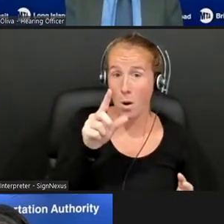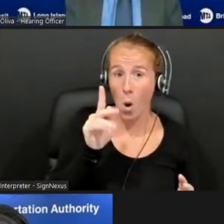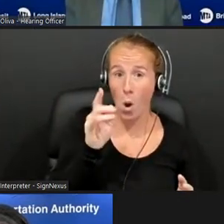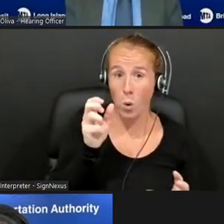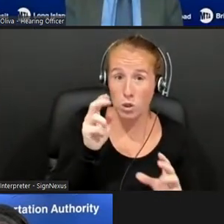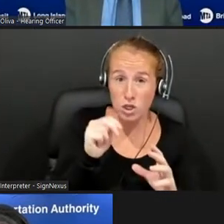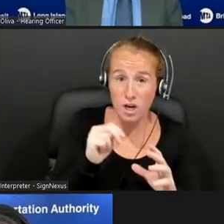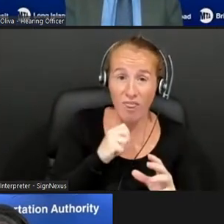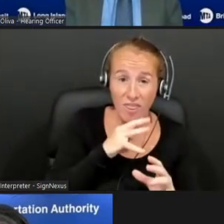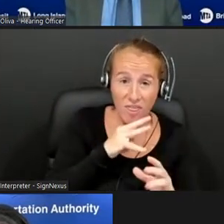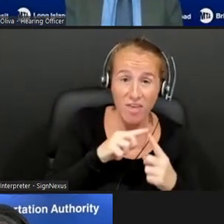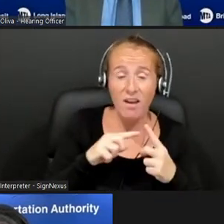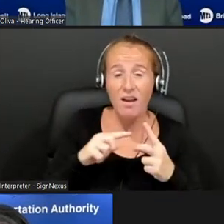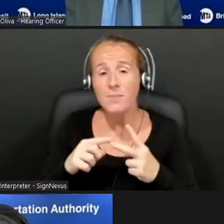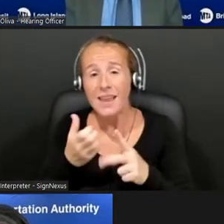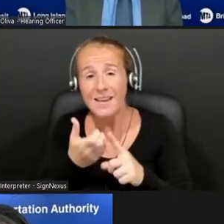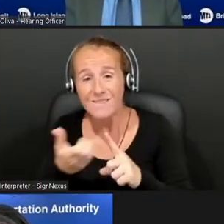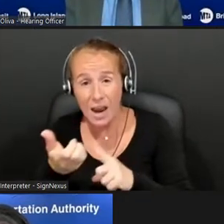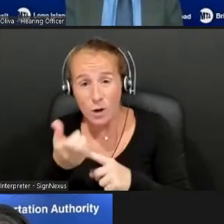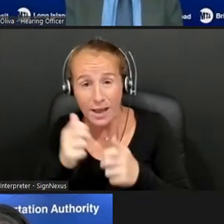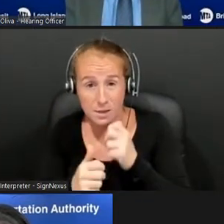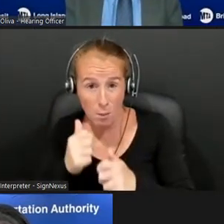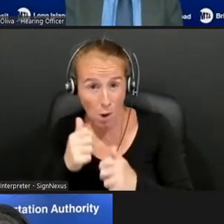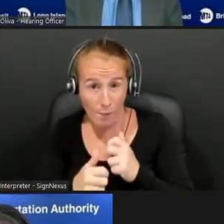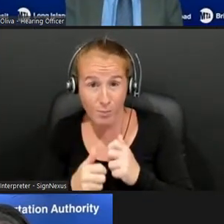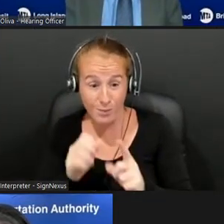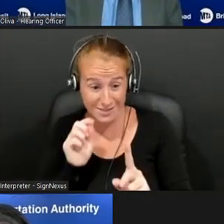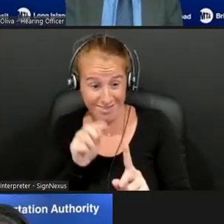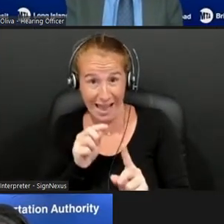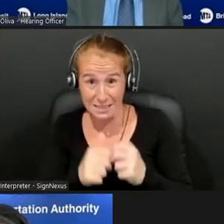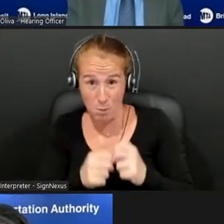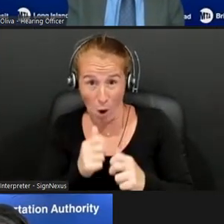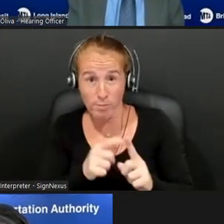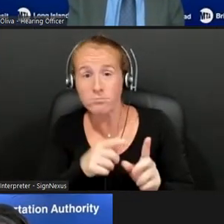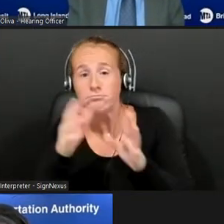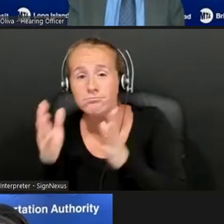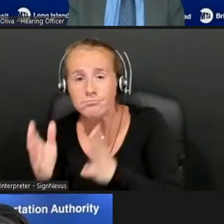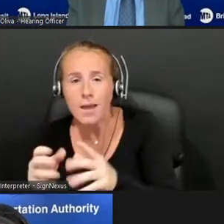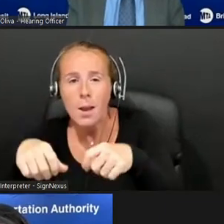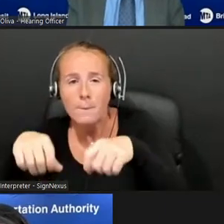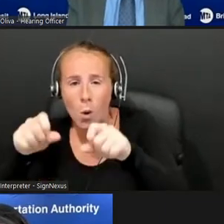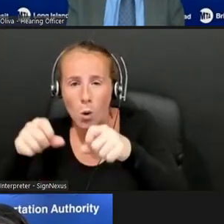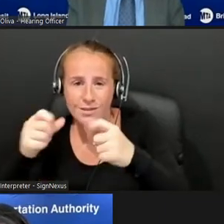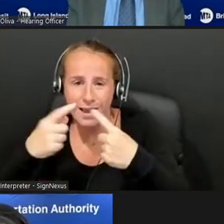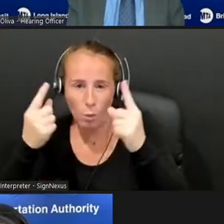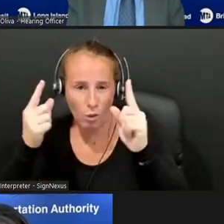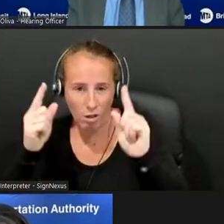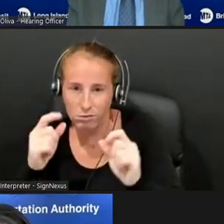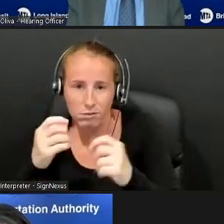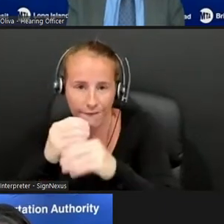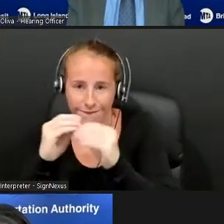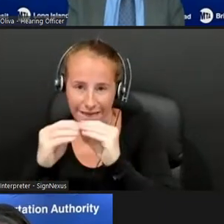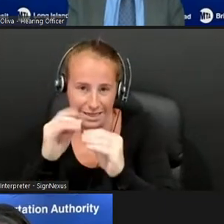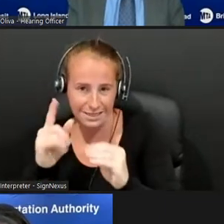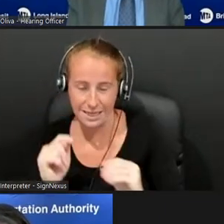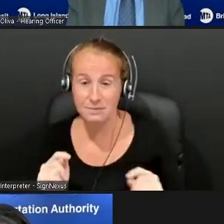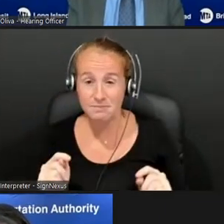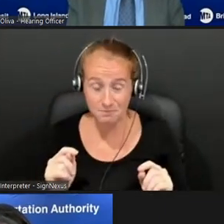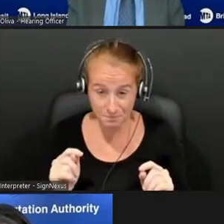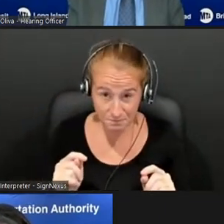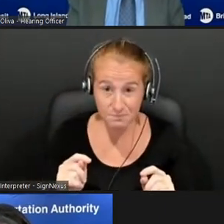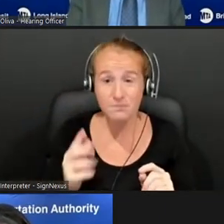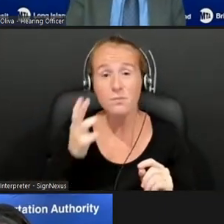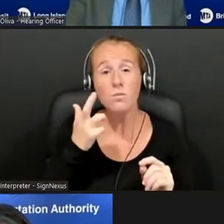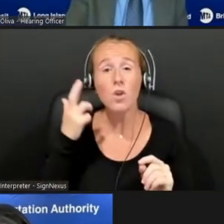problem motorcycles are part of the solution motorcycles have extremely low or no emissions a recent scientific